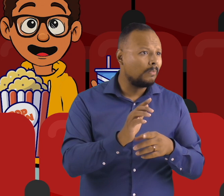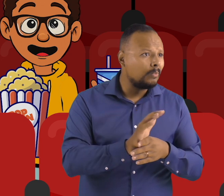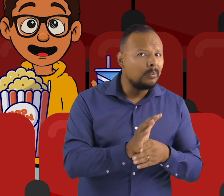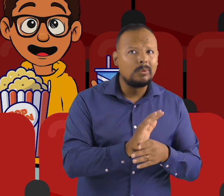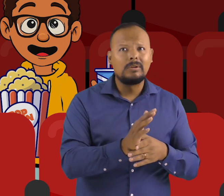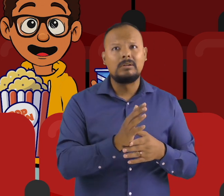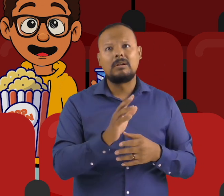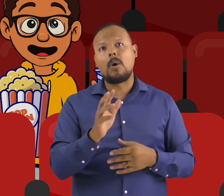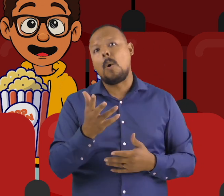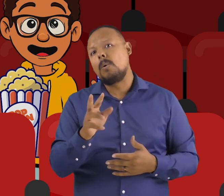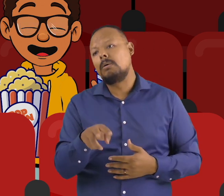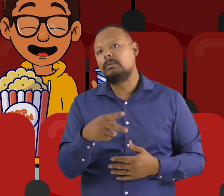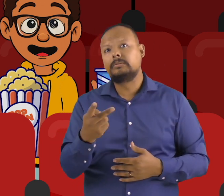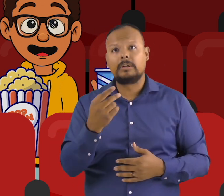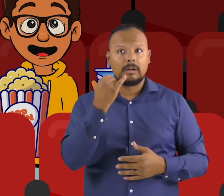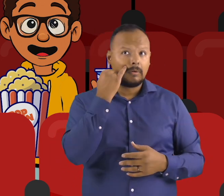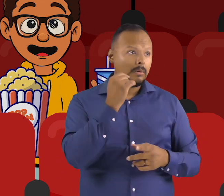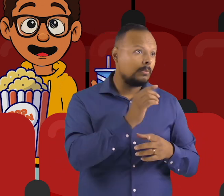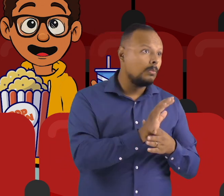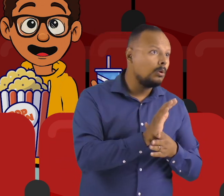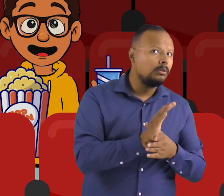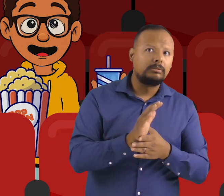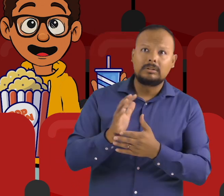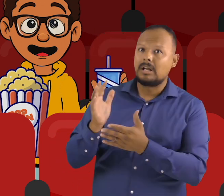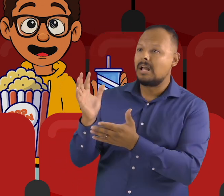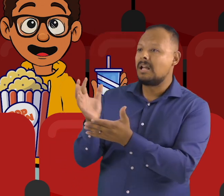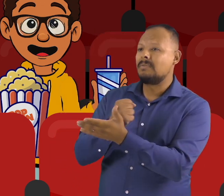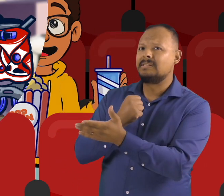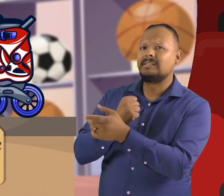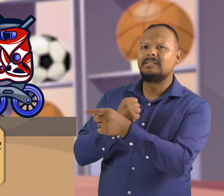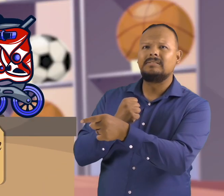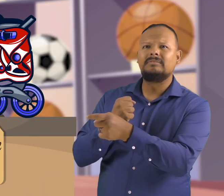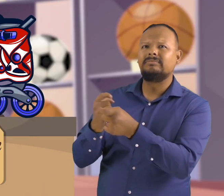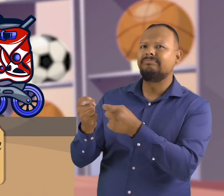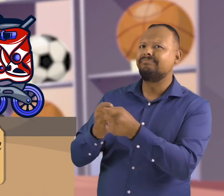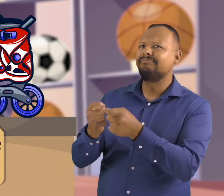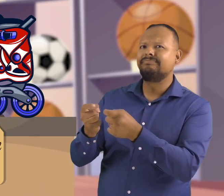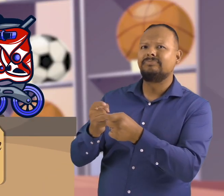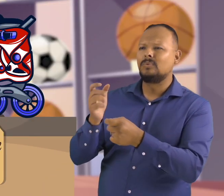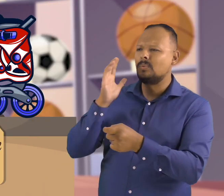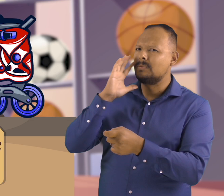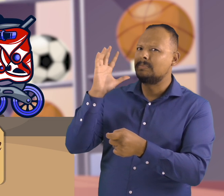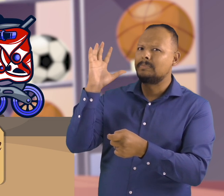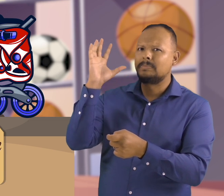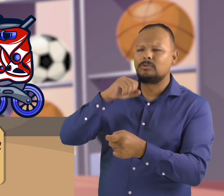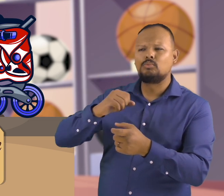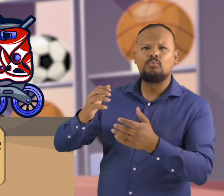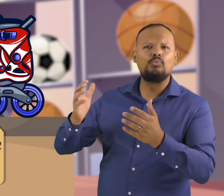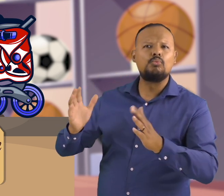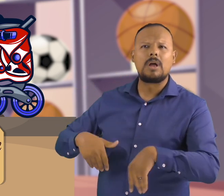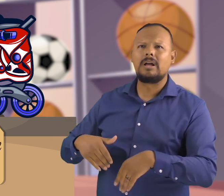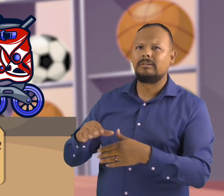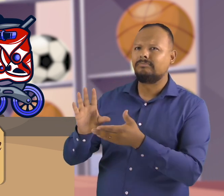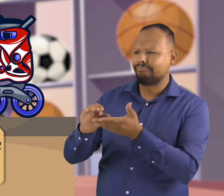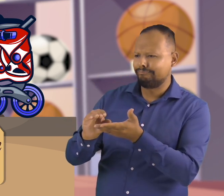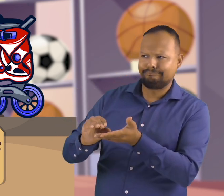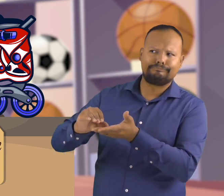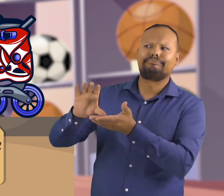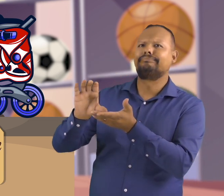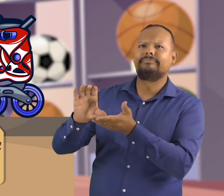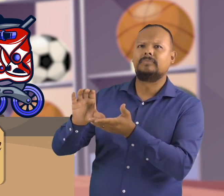chooses to go to the movie, her opportunity cost is the rollerblades not being on sale anymore,